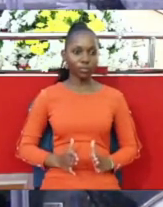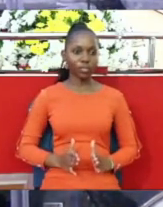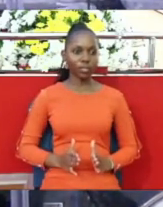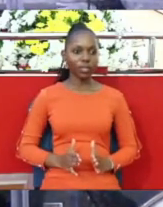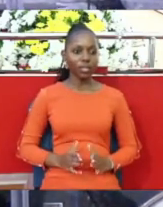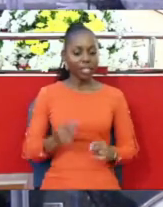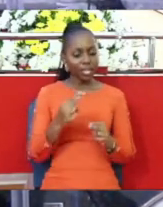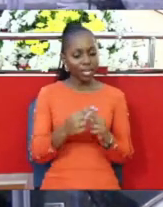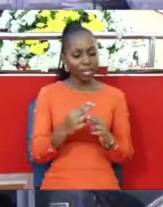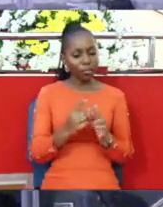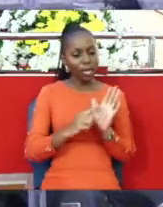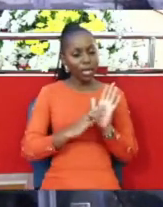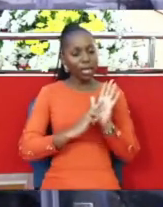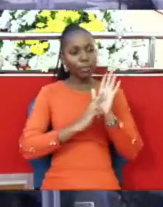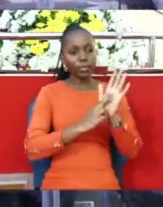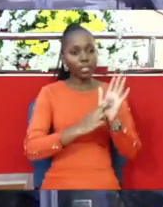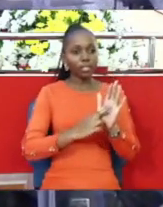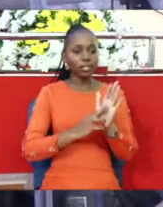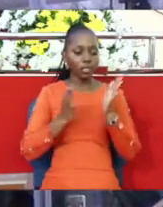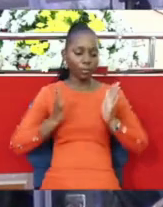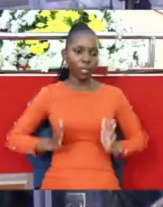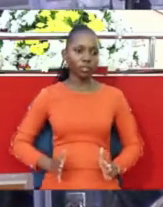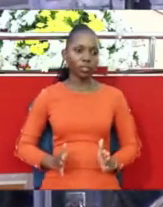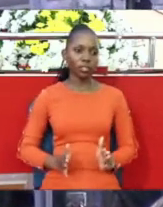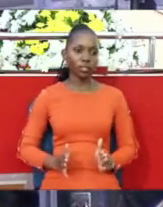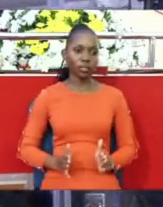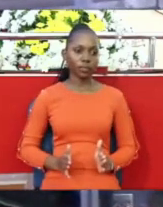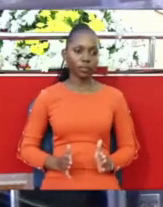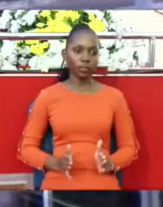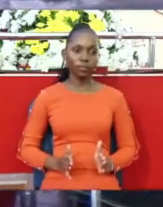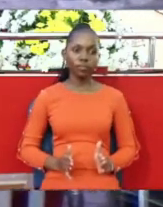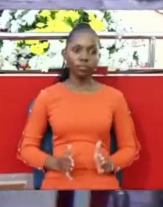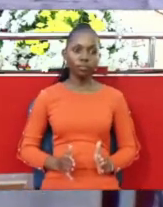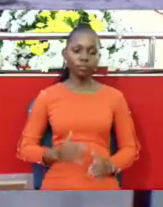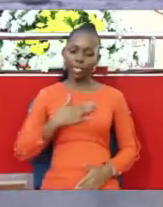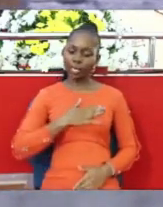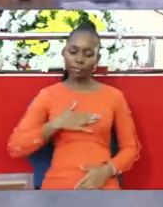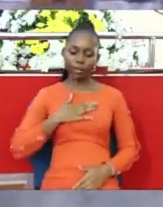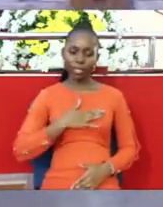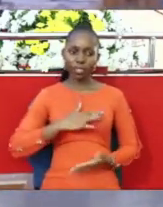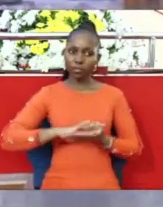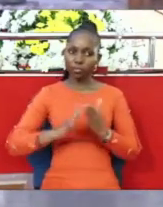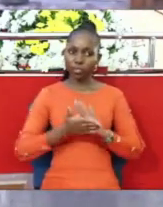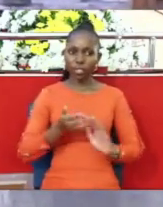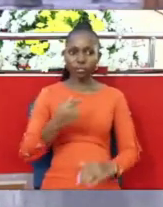are. Ambaye yeye ni nani? And please forgive me. Na naomba